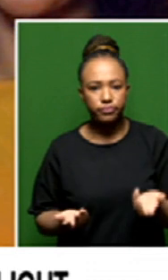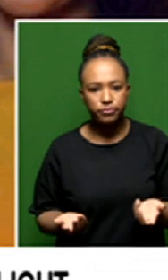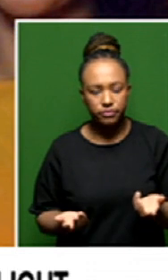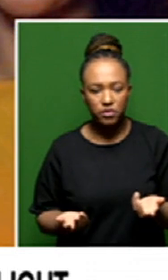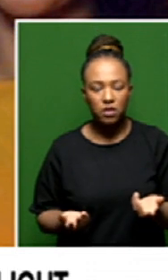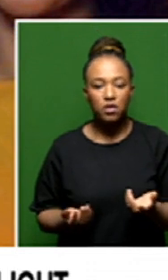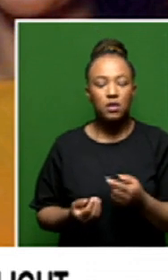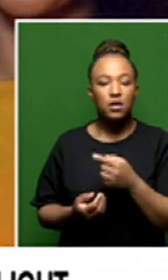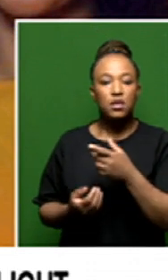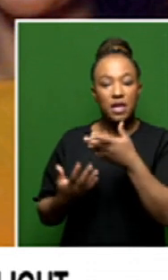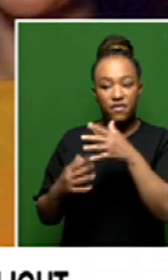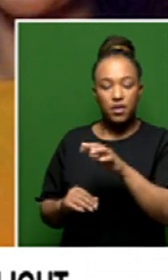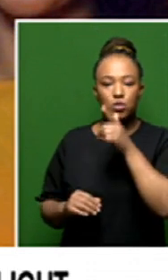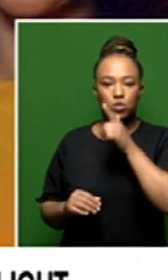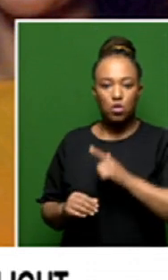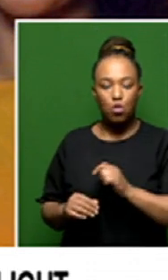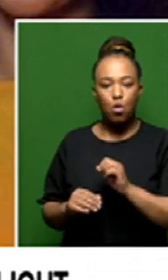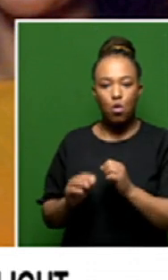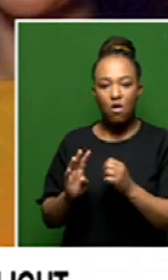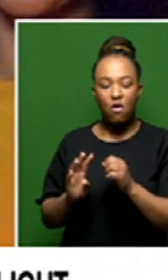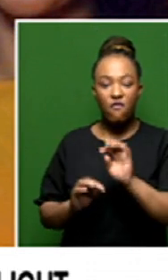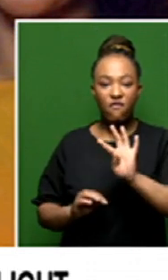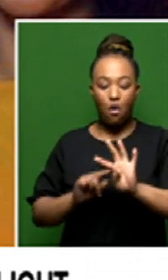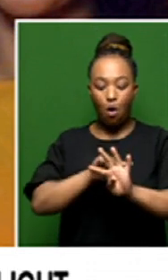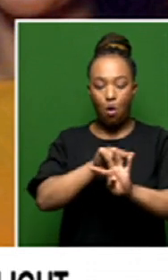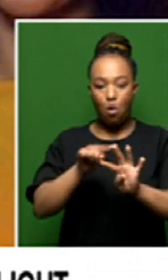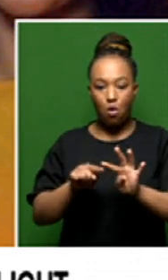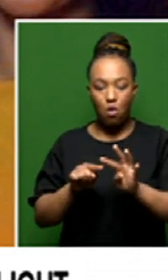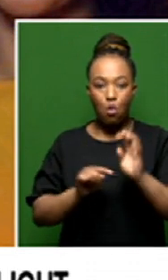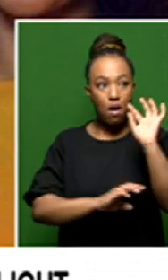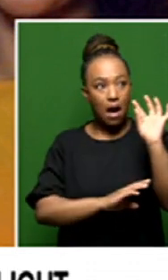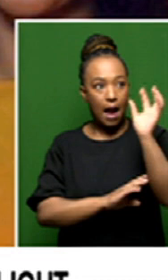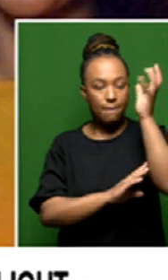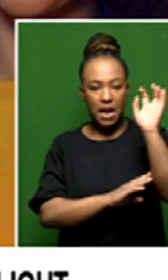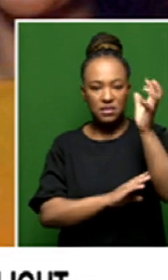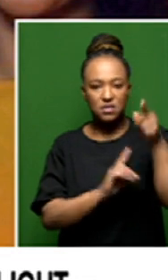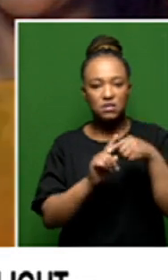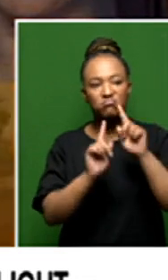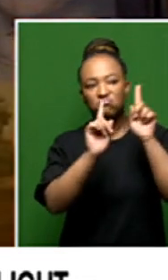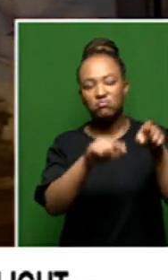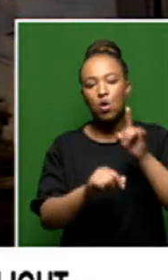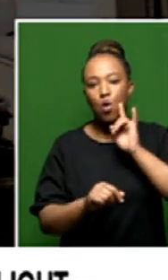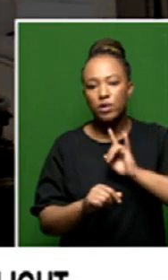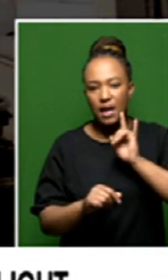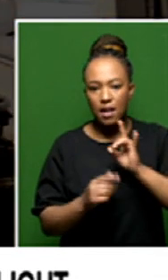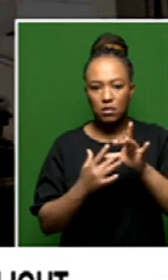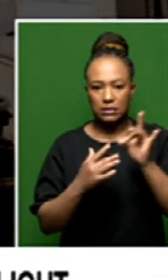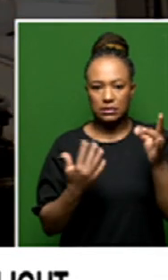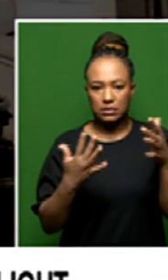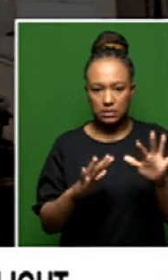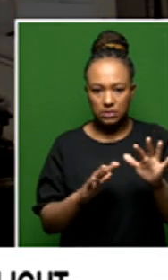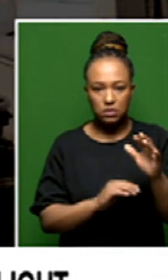that four of us were going to be transported by ambulance to the hotel that we had chosen.